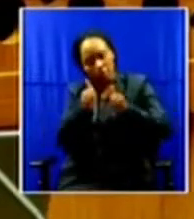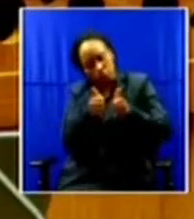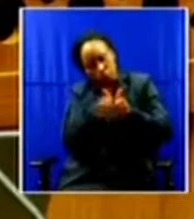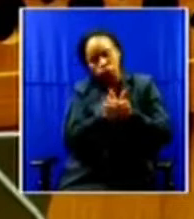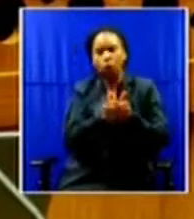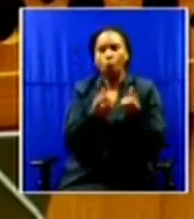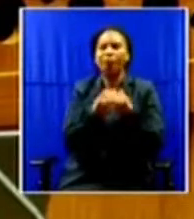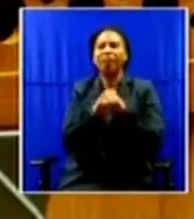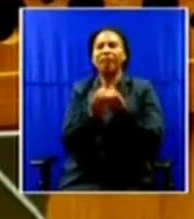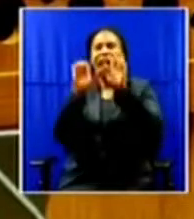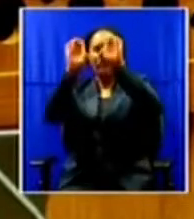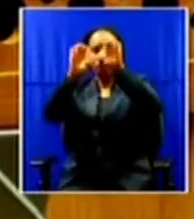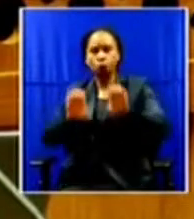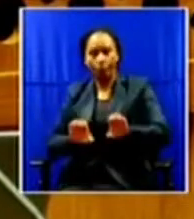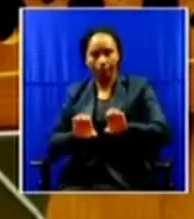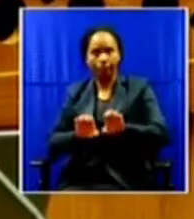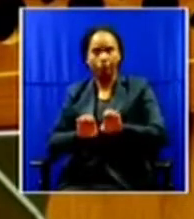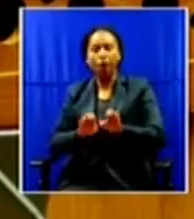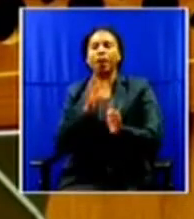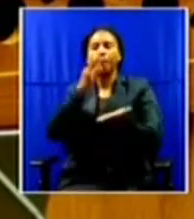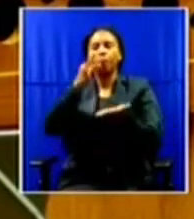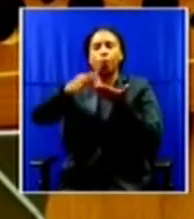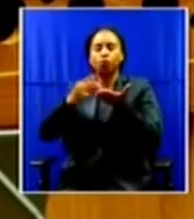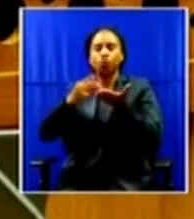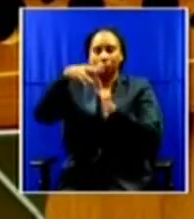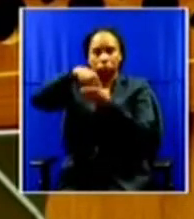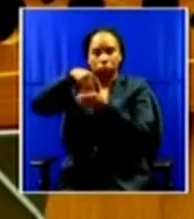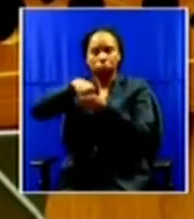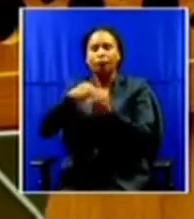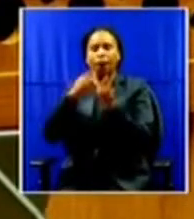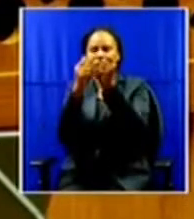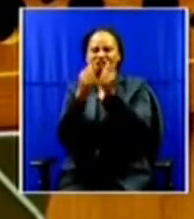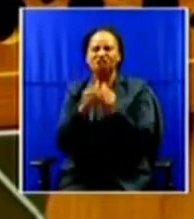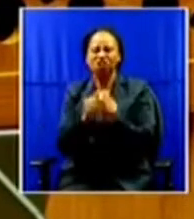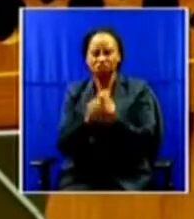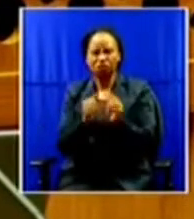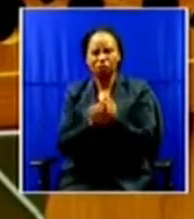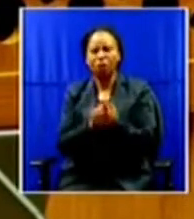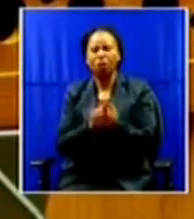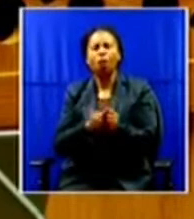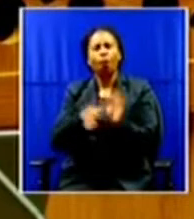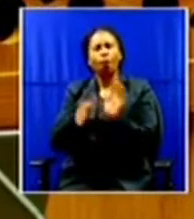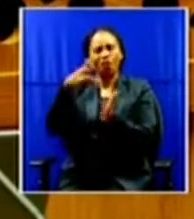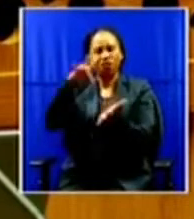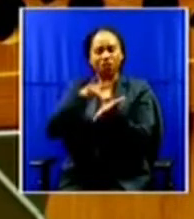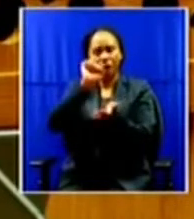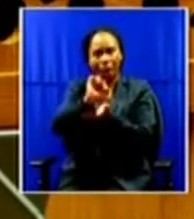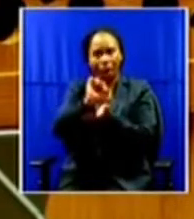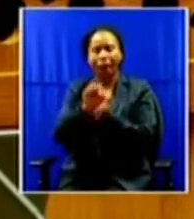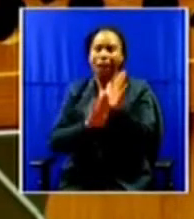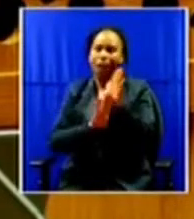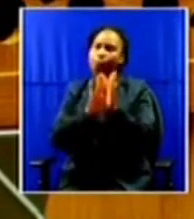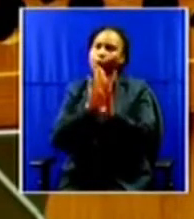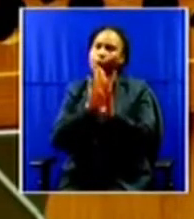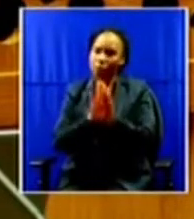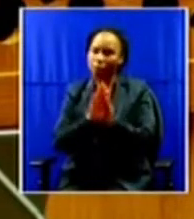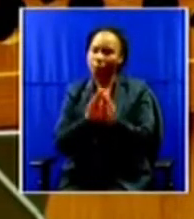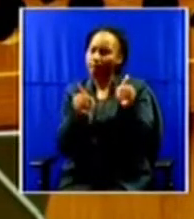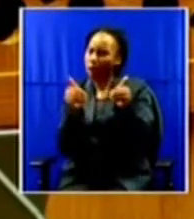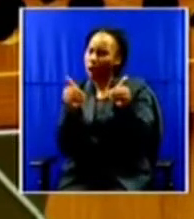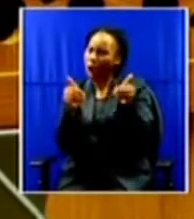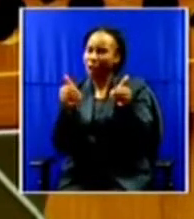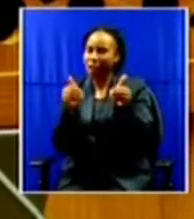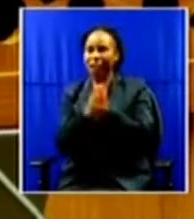on proposal to improve its financial position, to manage its debt, and reduce its dependence